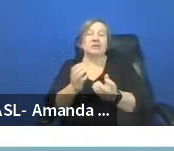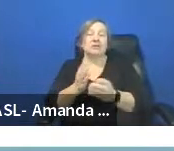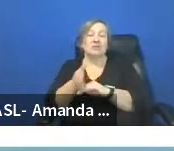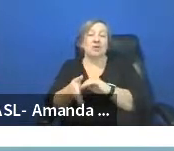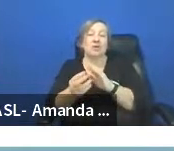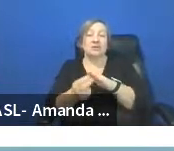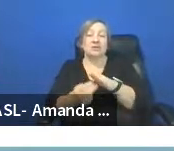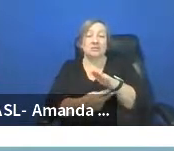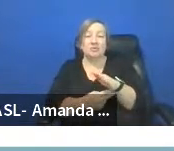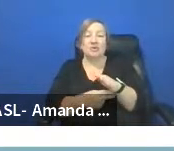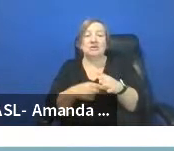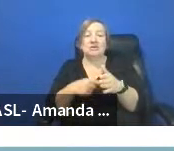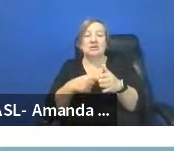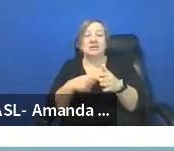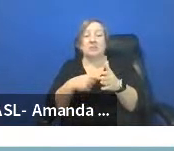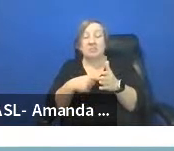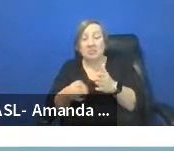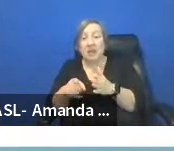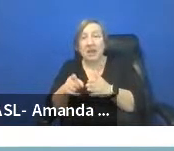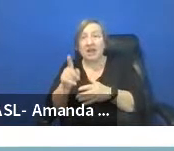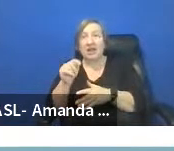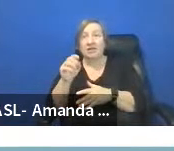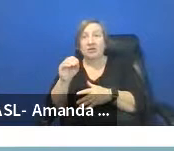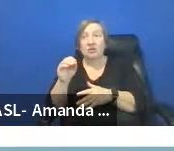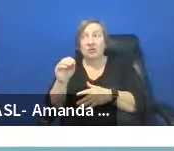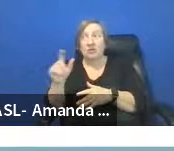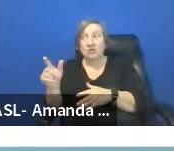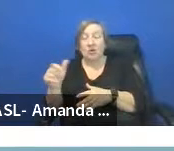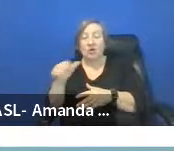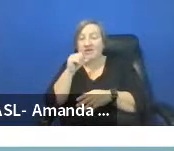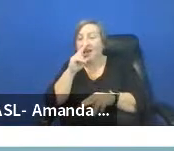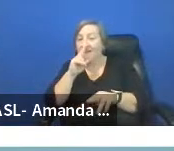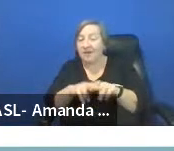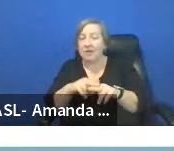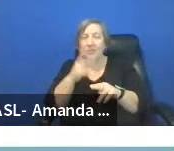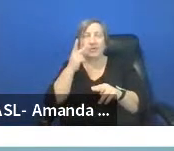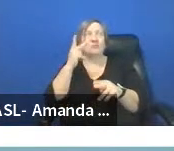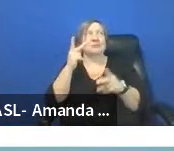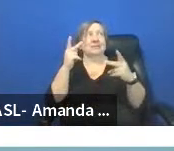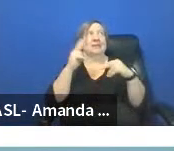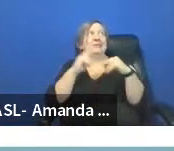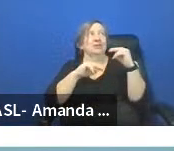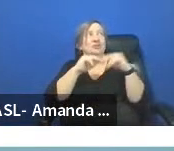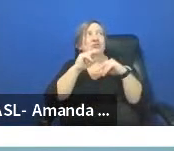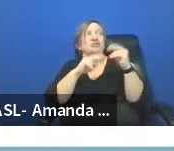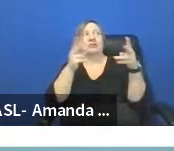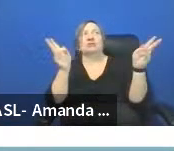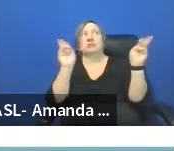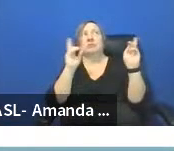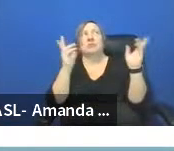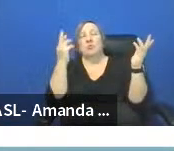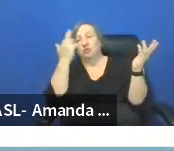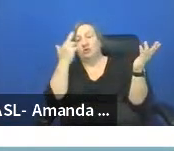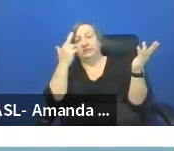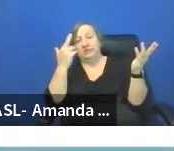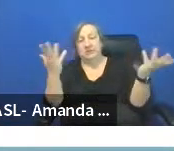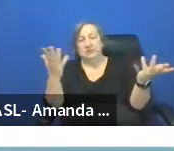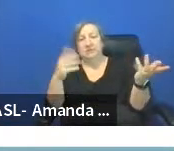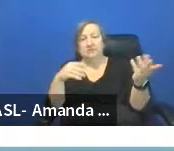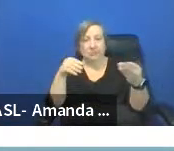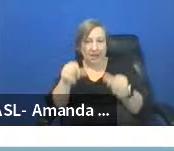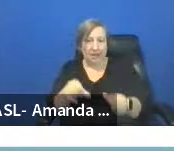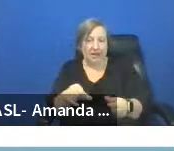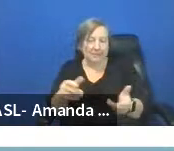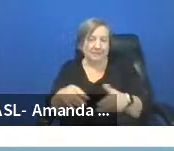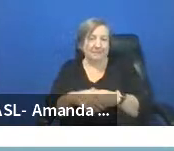be fun, you can at least see what your toll is going toward, which is the construction that will be in the river. And so